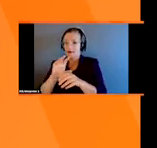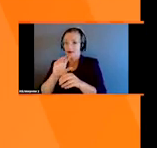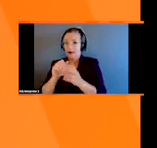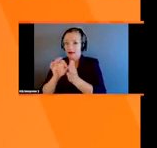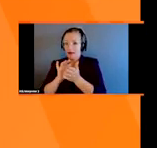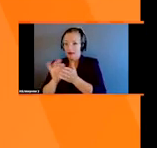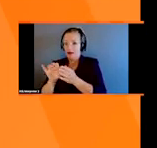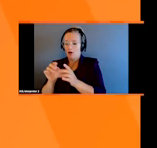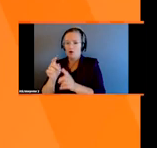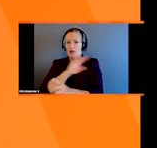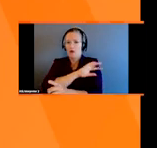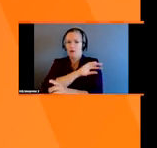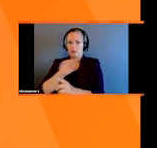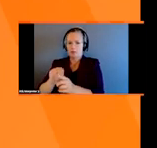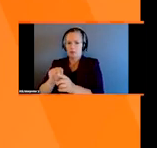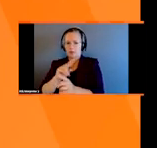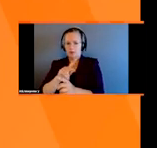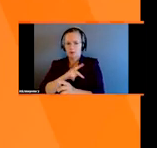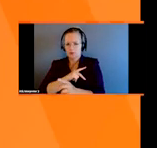Shouldn't happen.